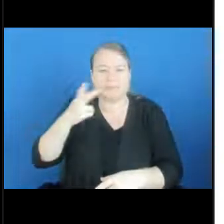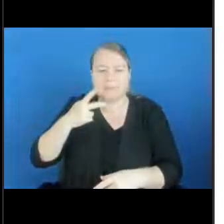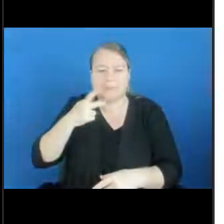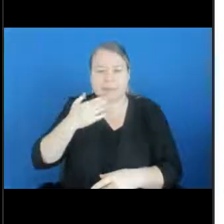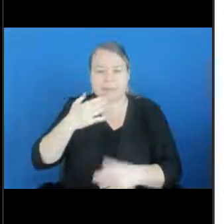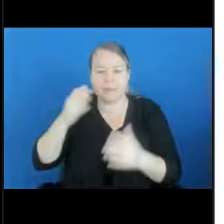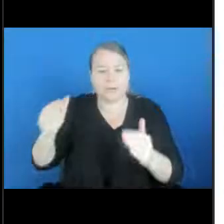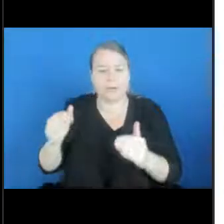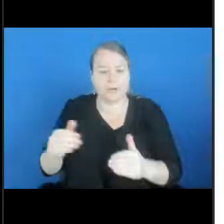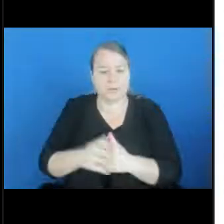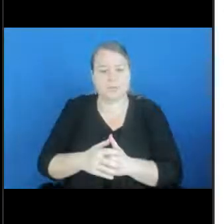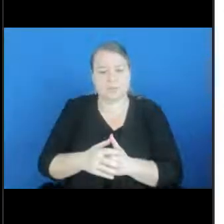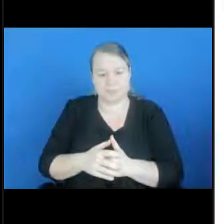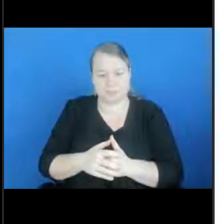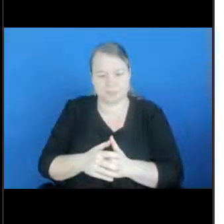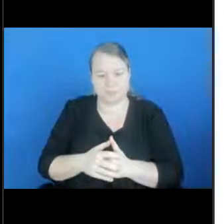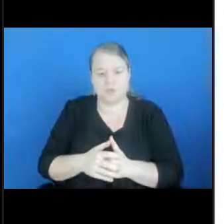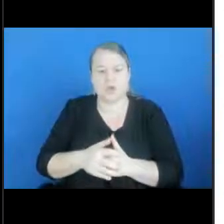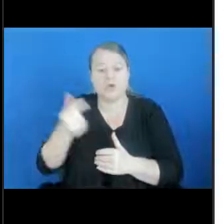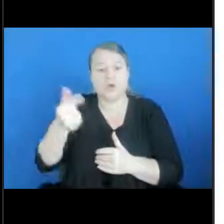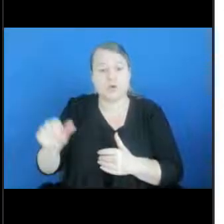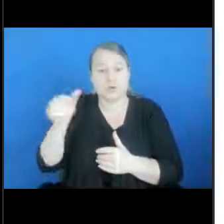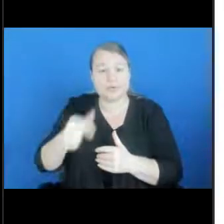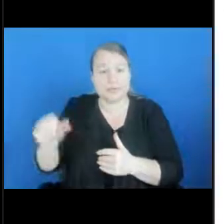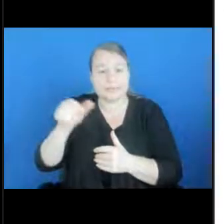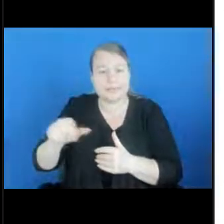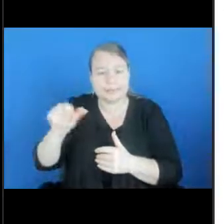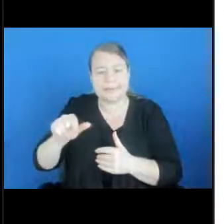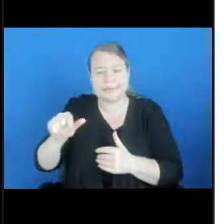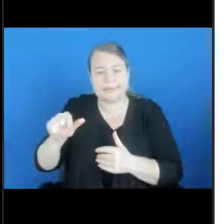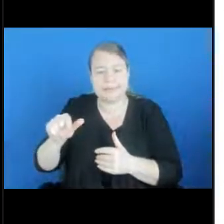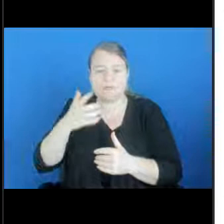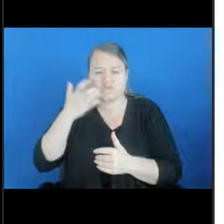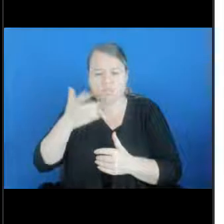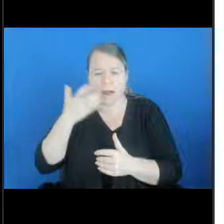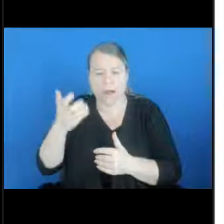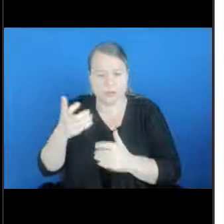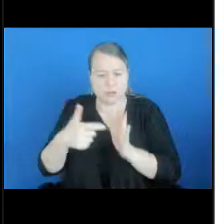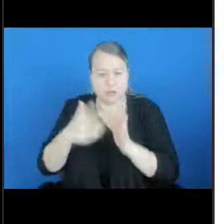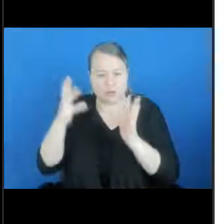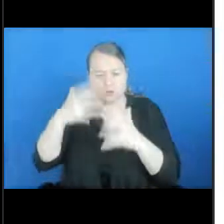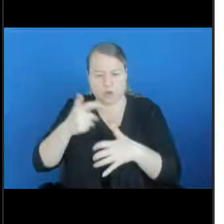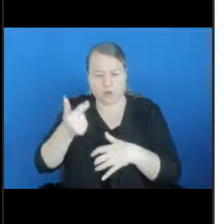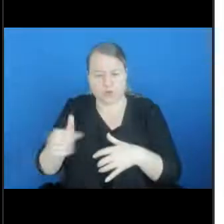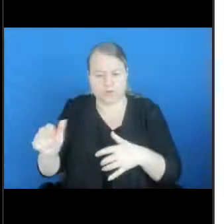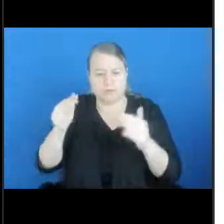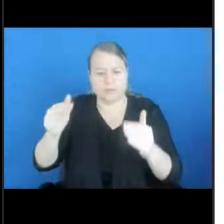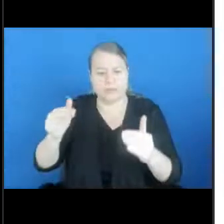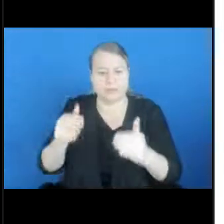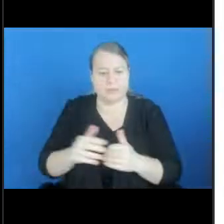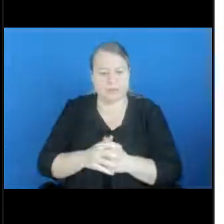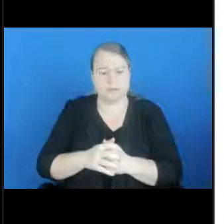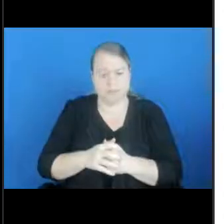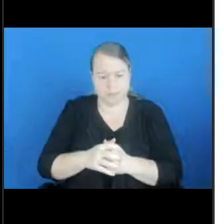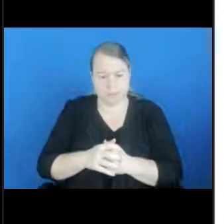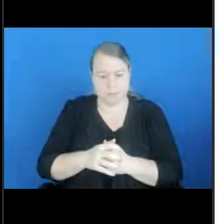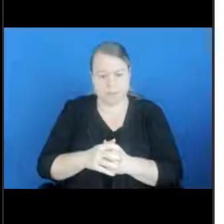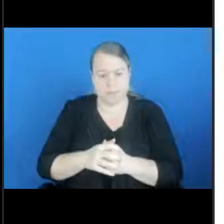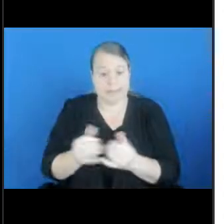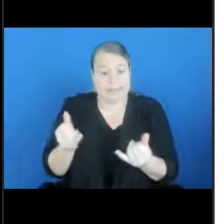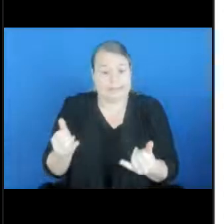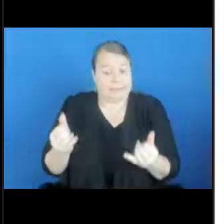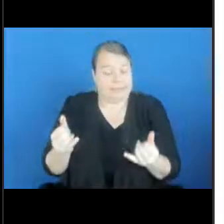median, grass buffers, and other green space are shown in a darker green. The existing right-of-way or property lines are shown using a light blue